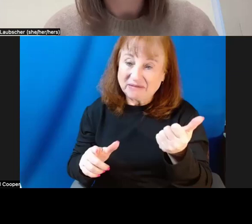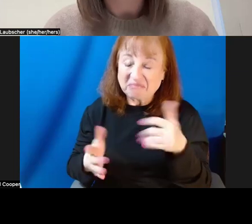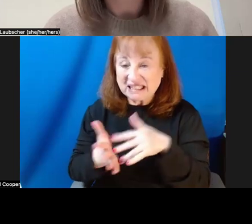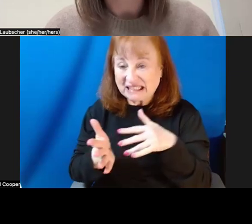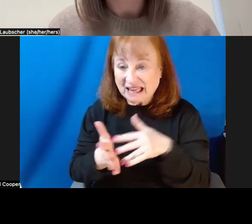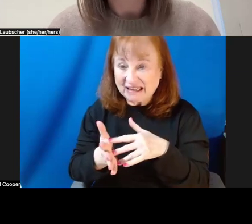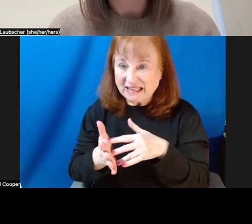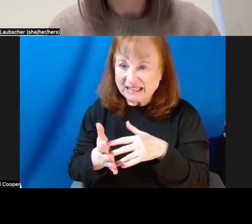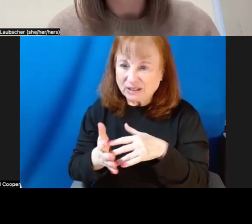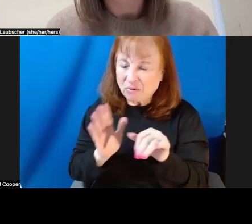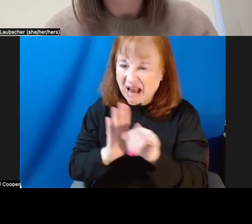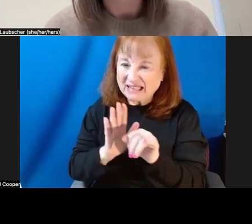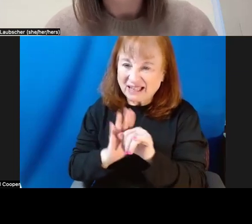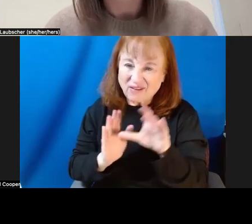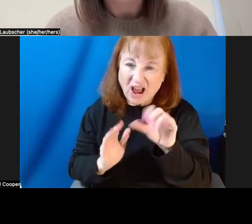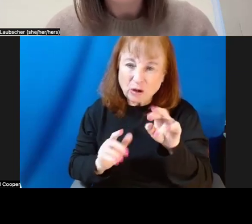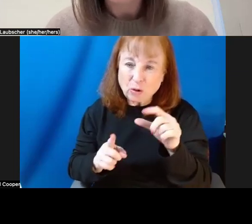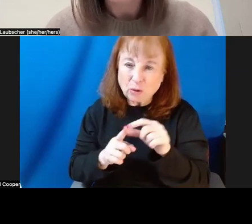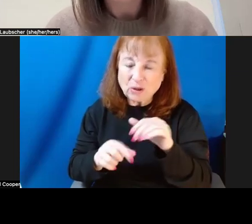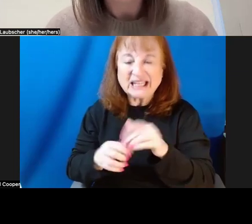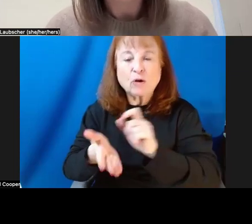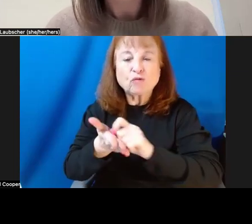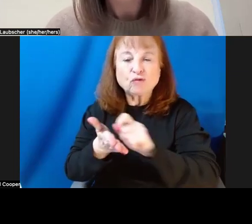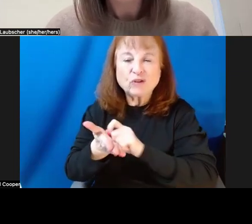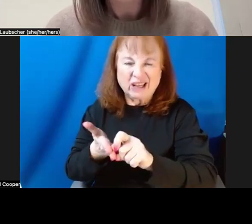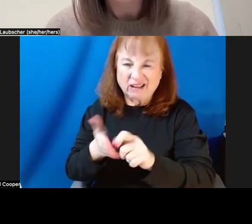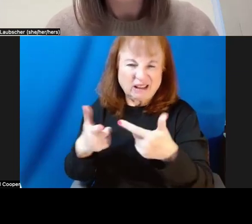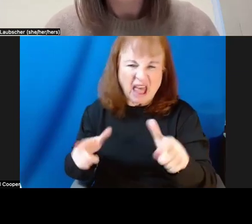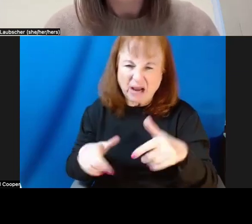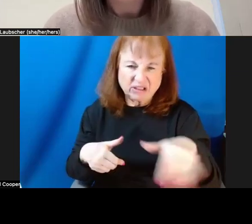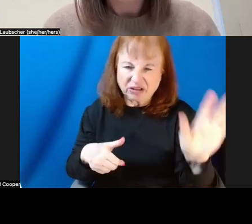that attempted to identify core words in written texts.